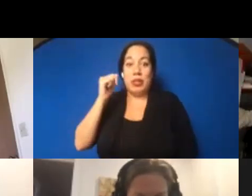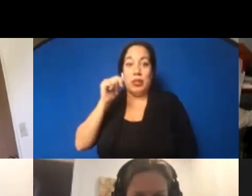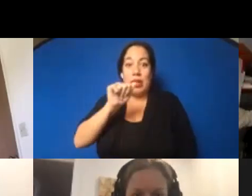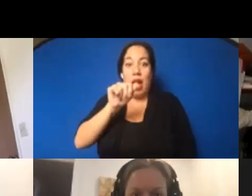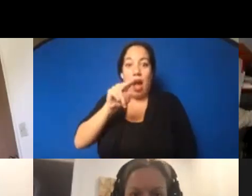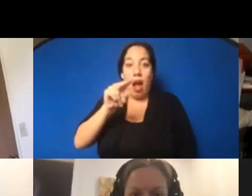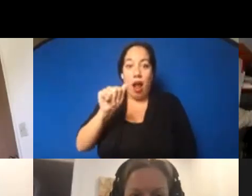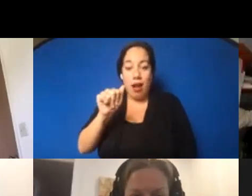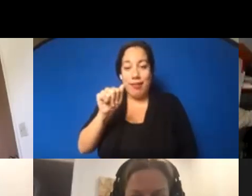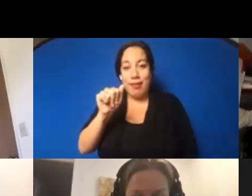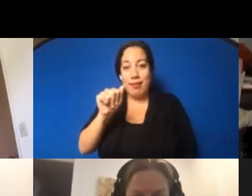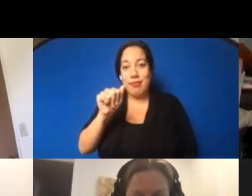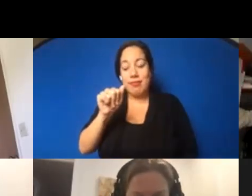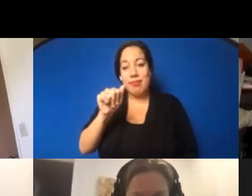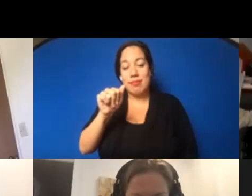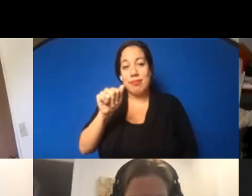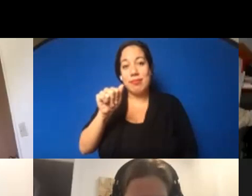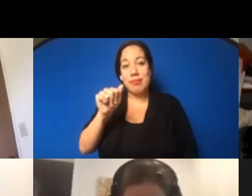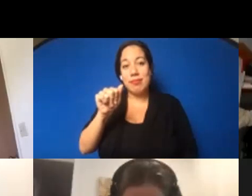Anna and.